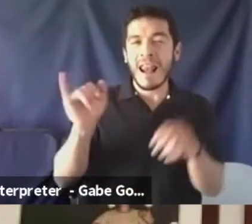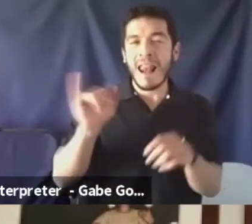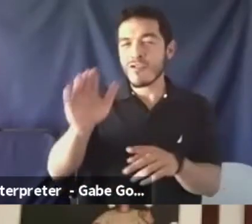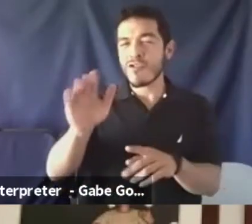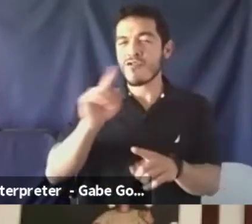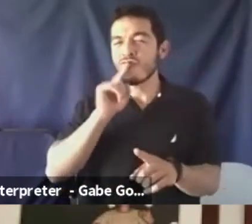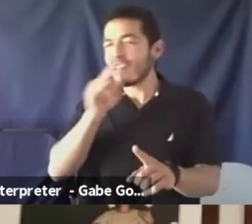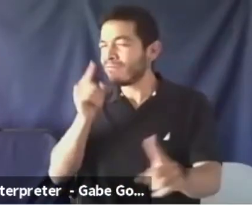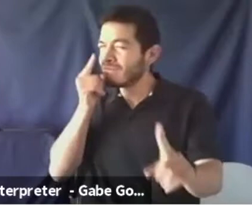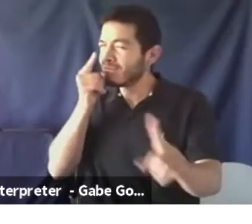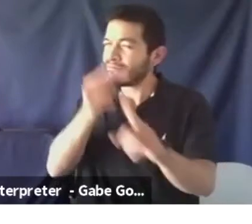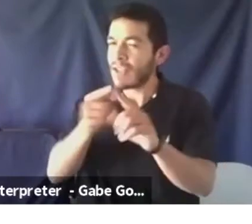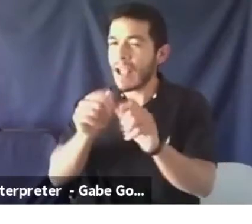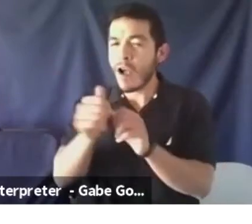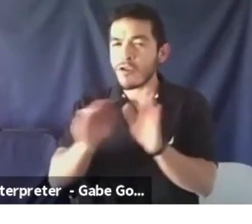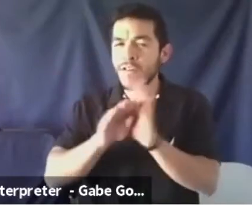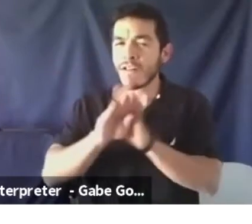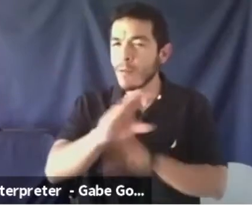character? Sure.